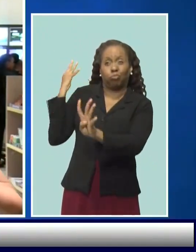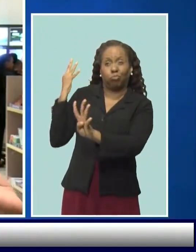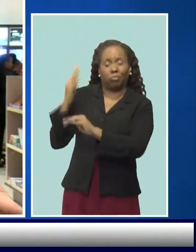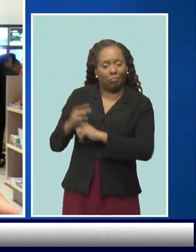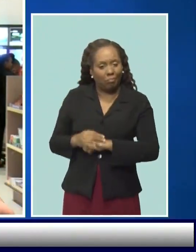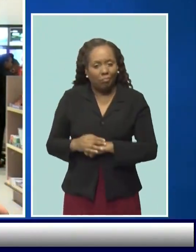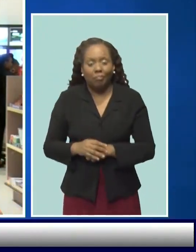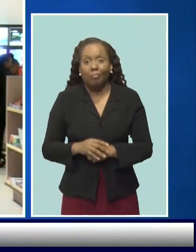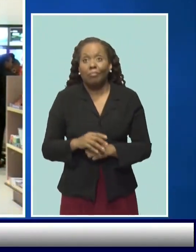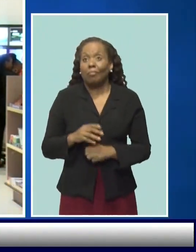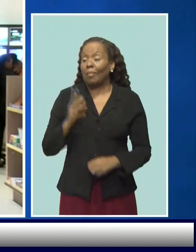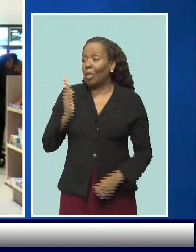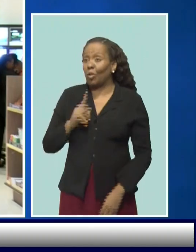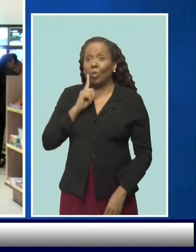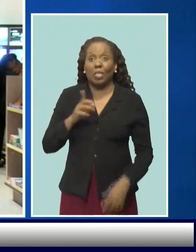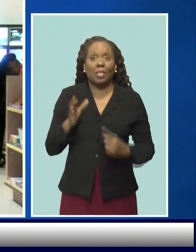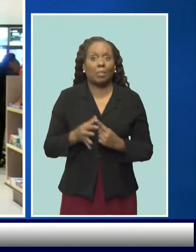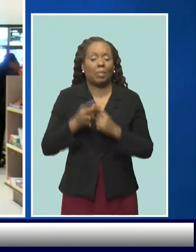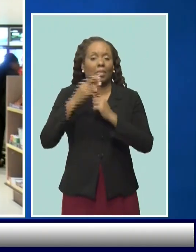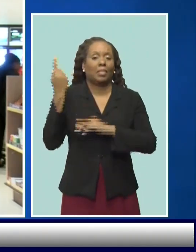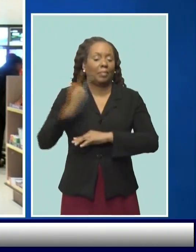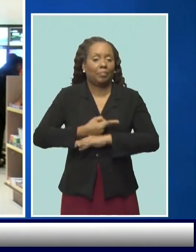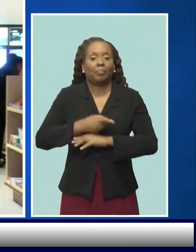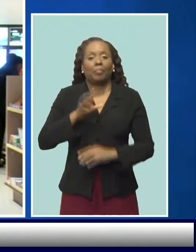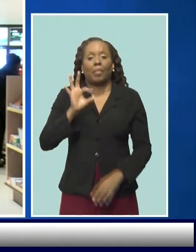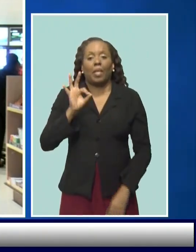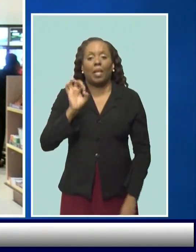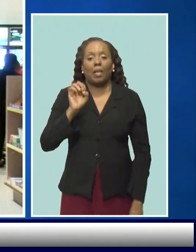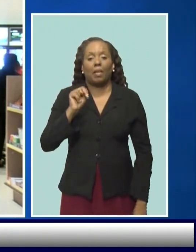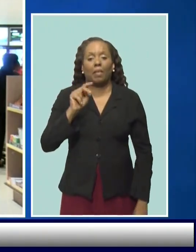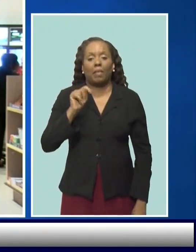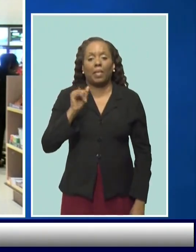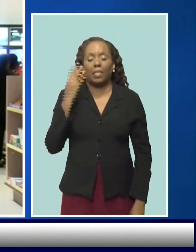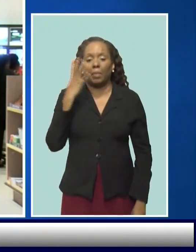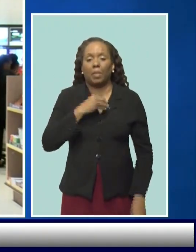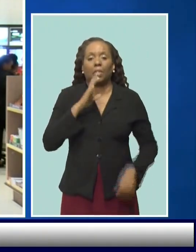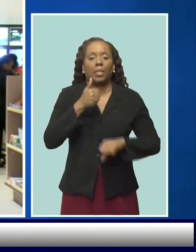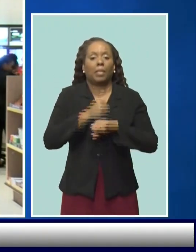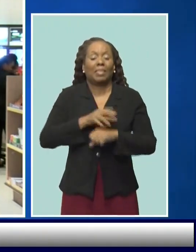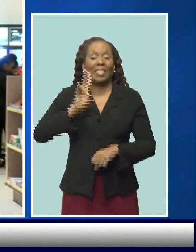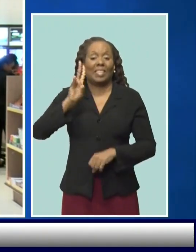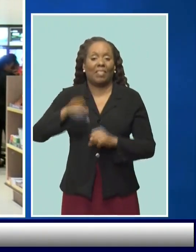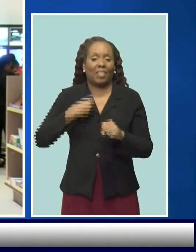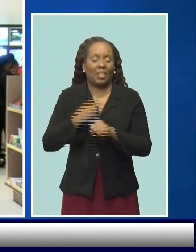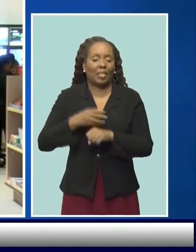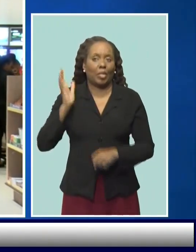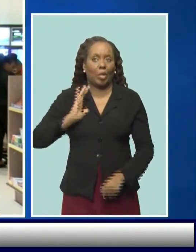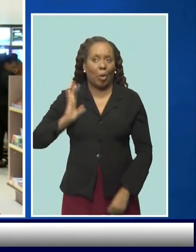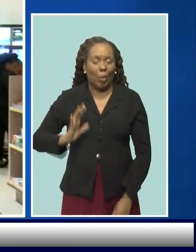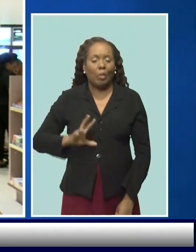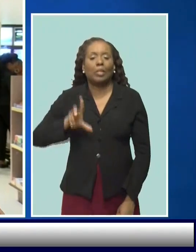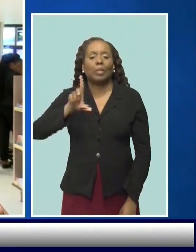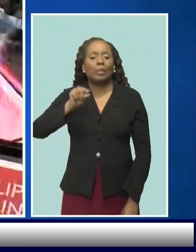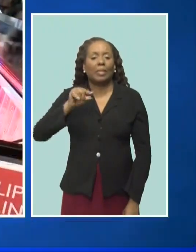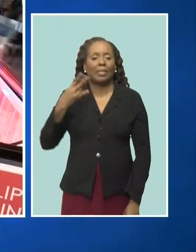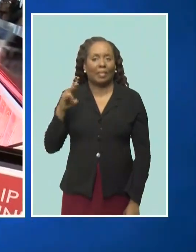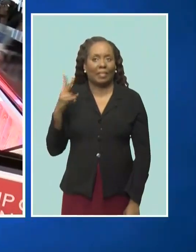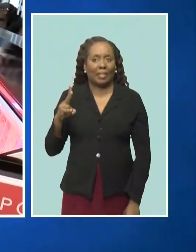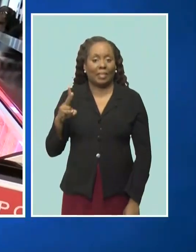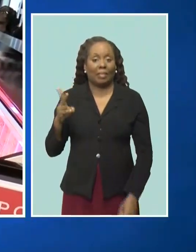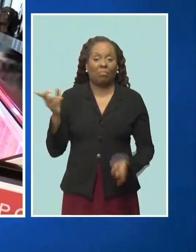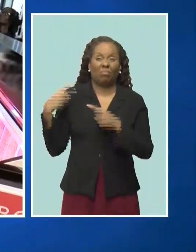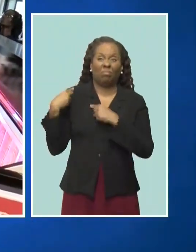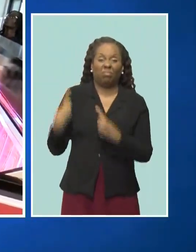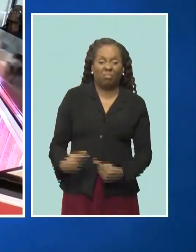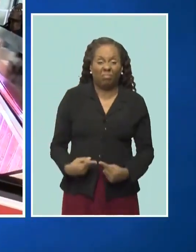us. As you know, Fenty Beauty would have launched 7 years ago in 2017, and from that time to today, the demand